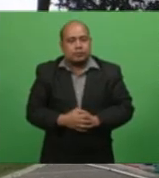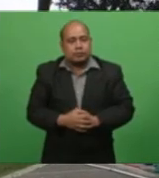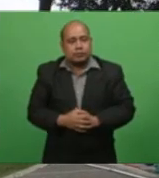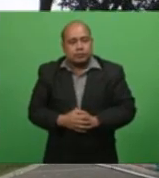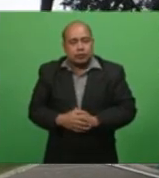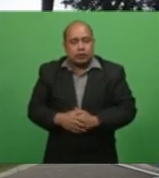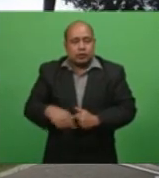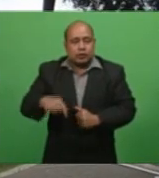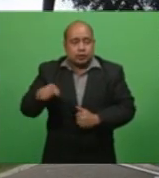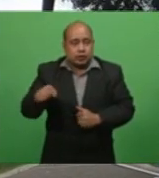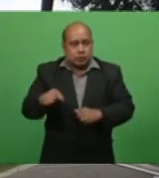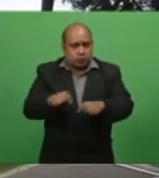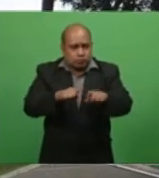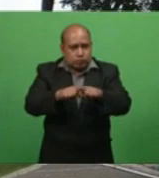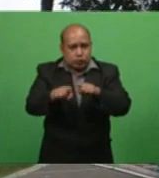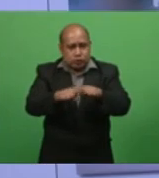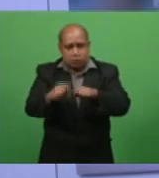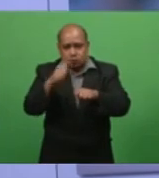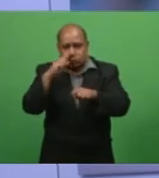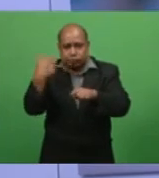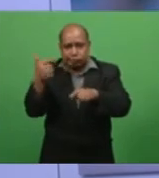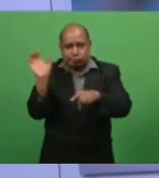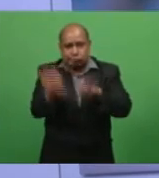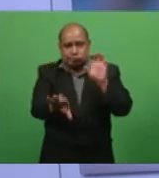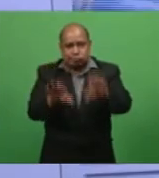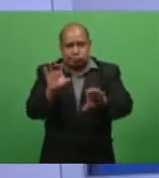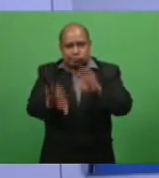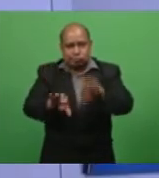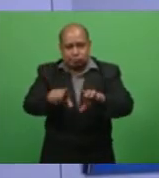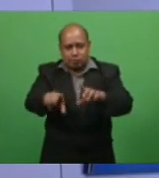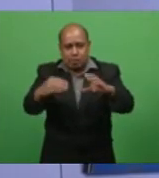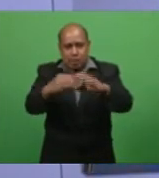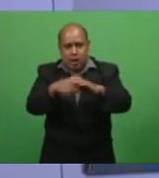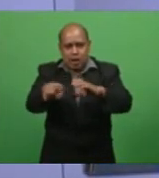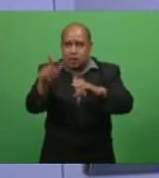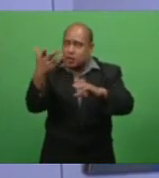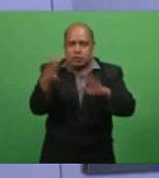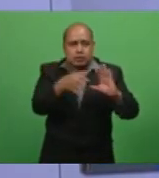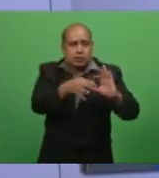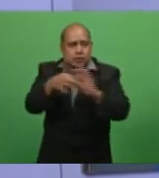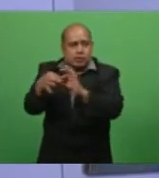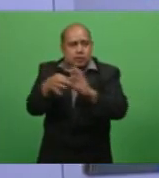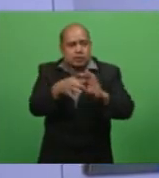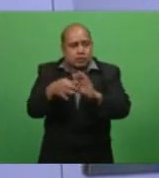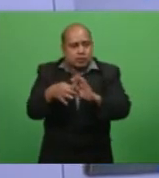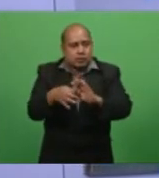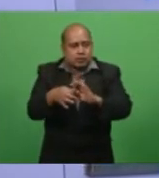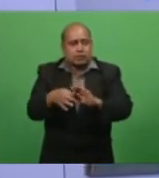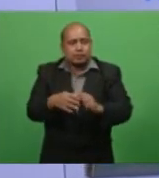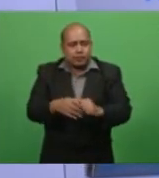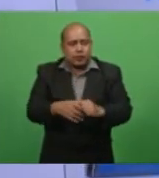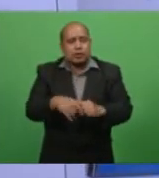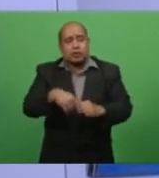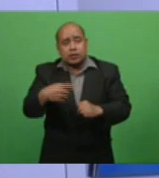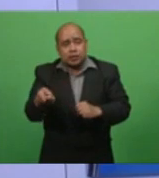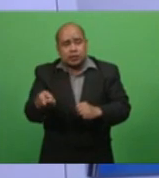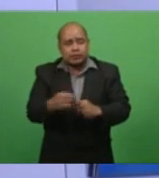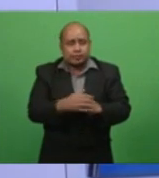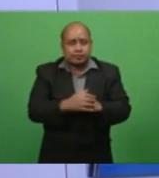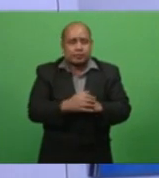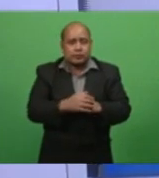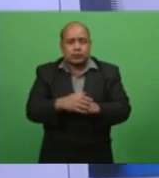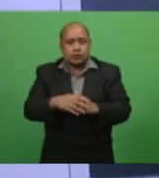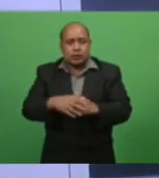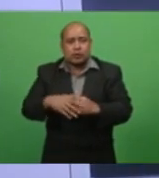is the owner of PNG's first licensed trustee company, known as the Melanesian Trustee Services Limited, which manages over